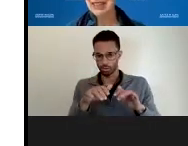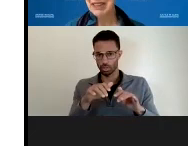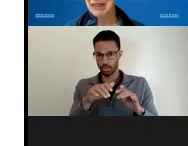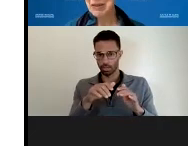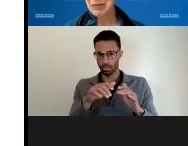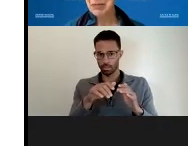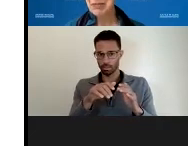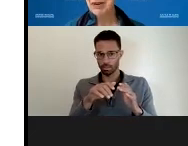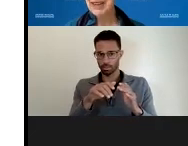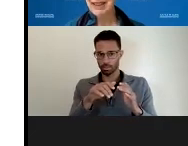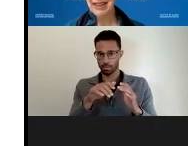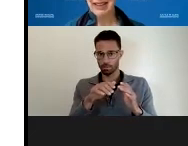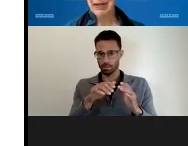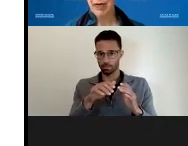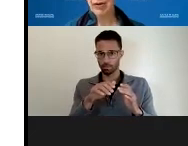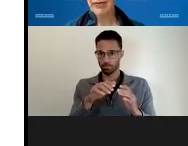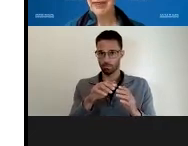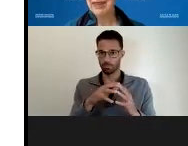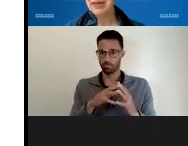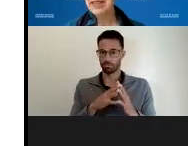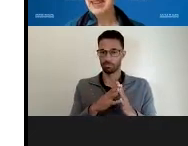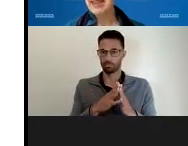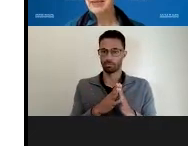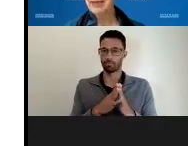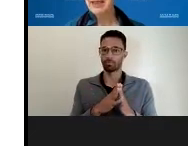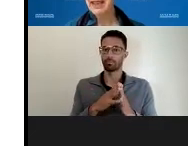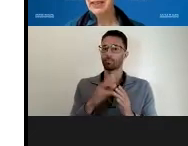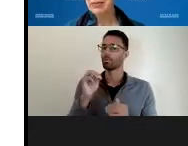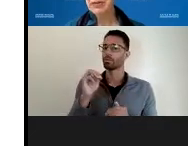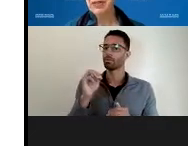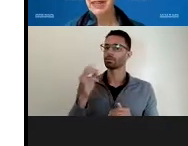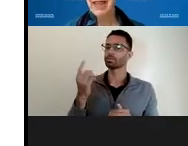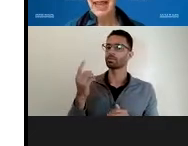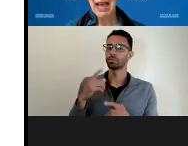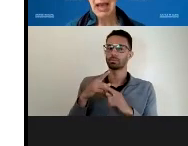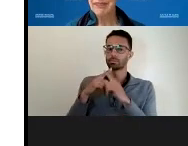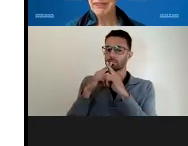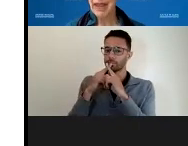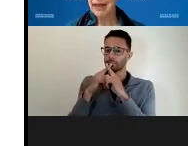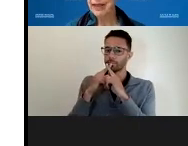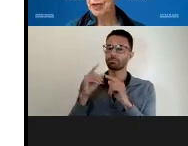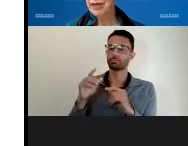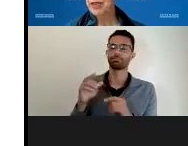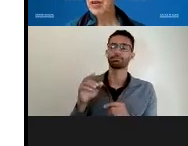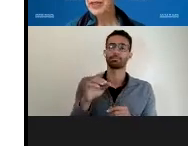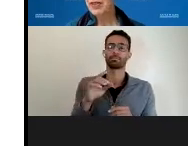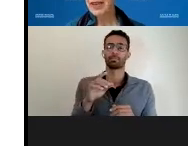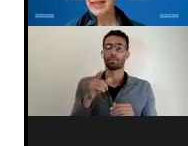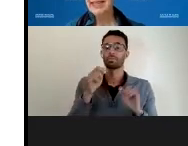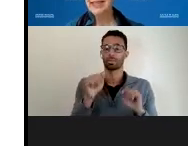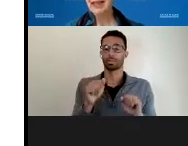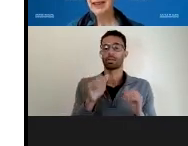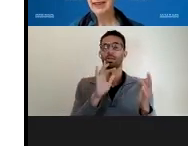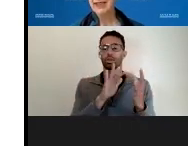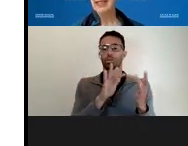back. Okay. Marty, Give me just a minute. I gotta finish. somebody's got to mute. You can also